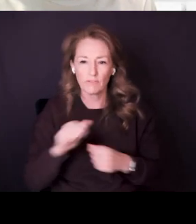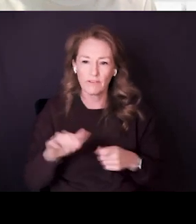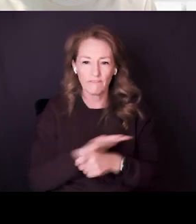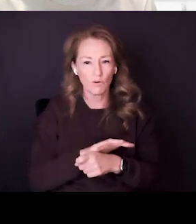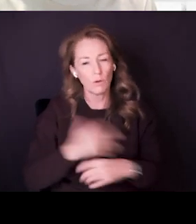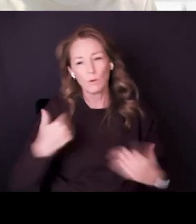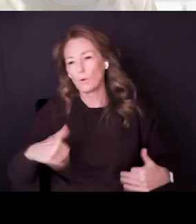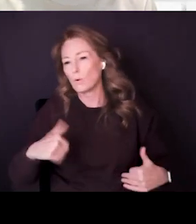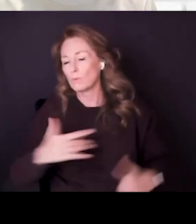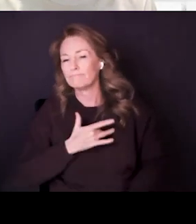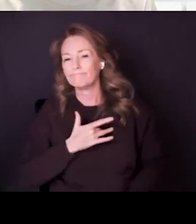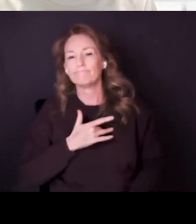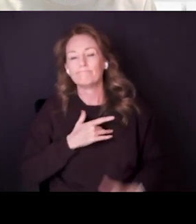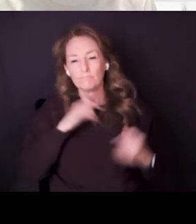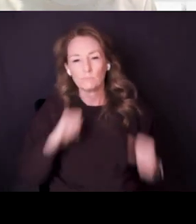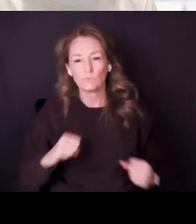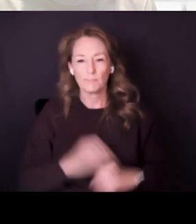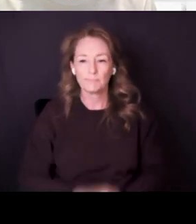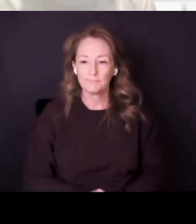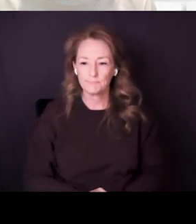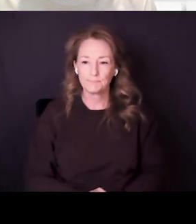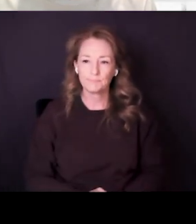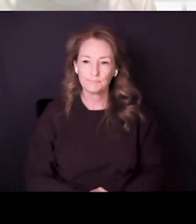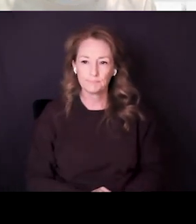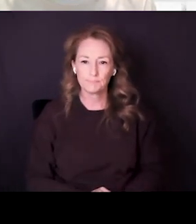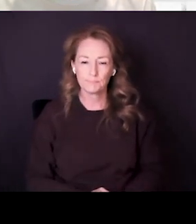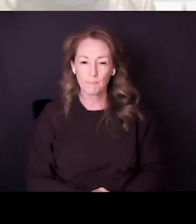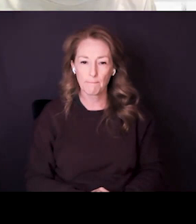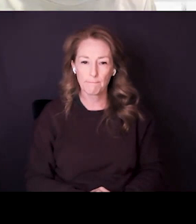powerful. Next slide, please.